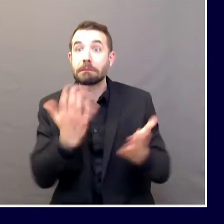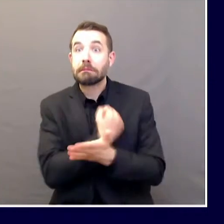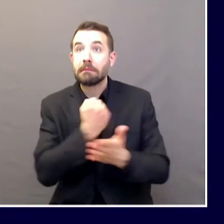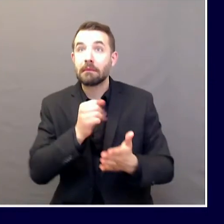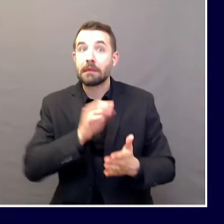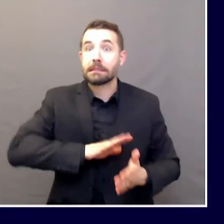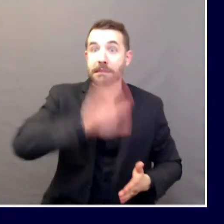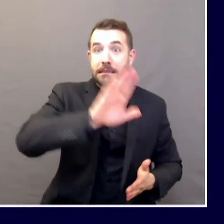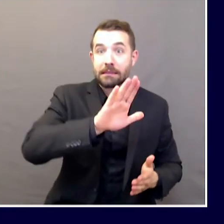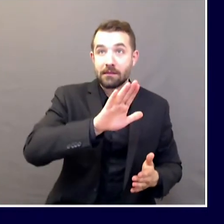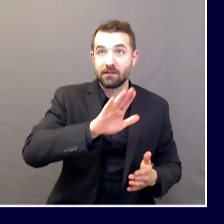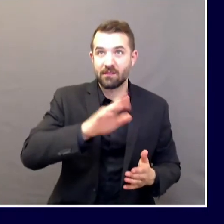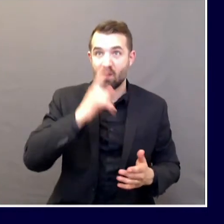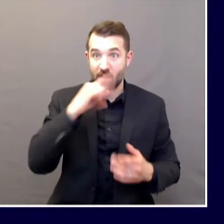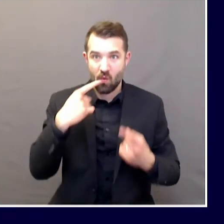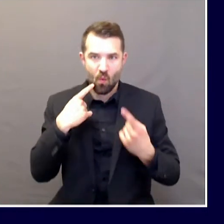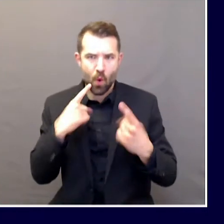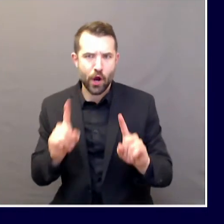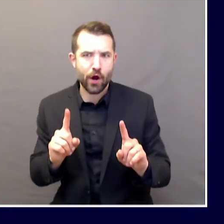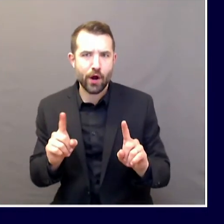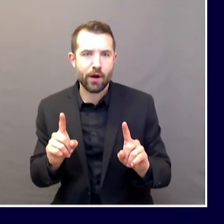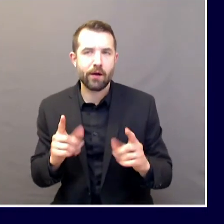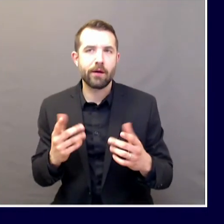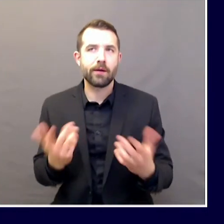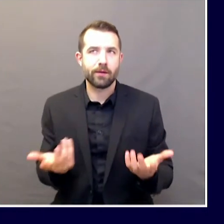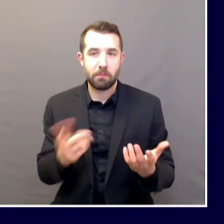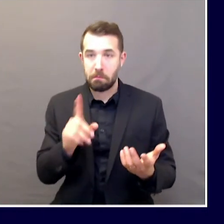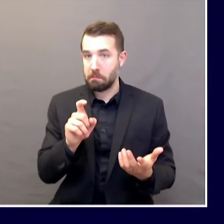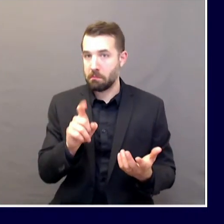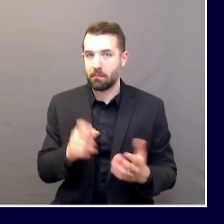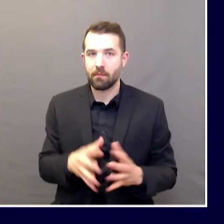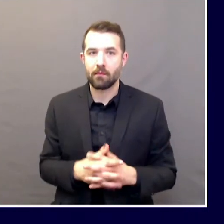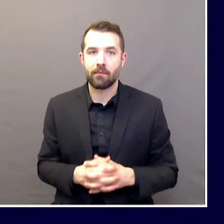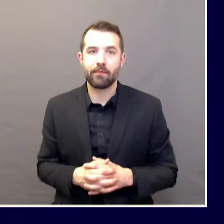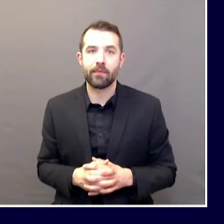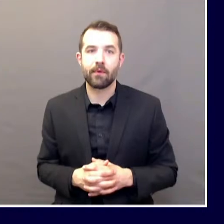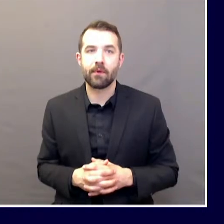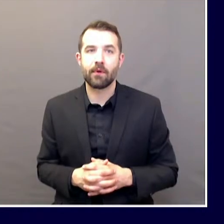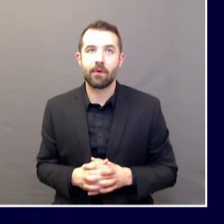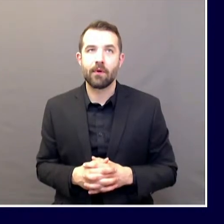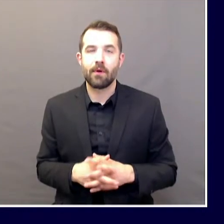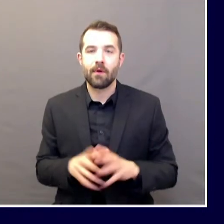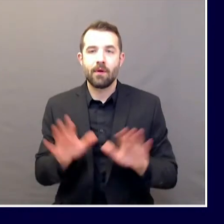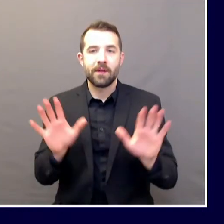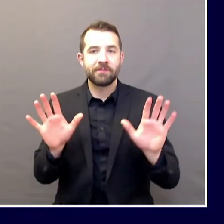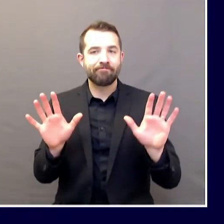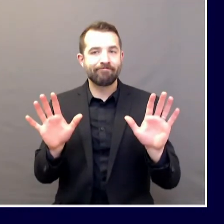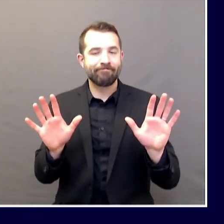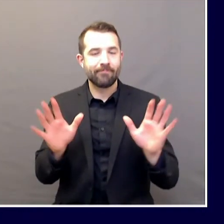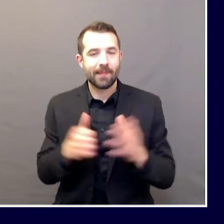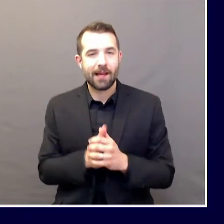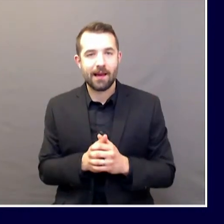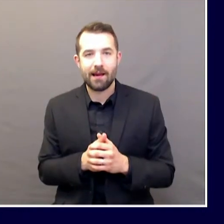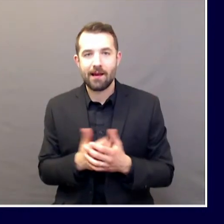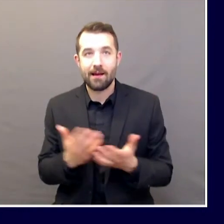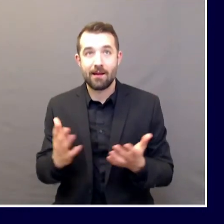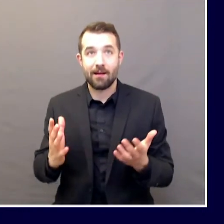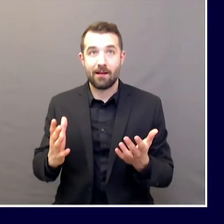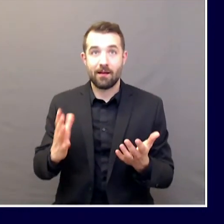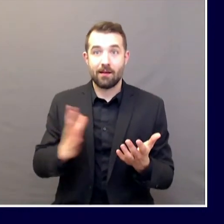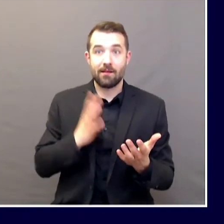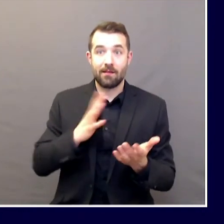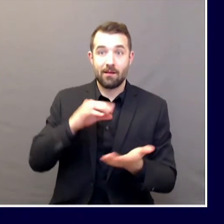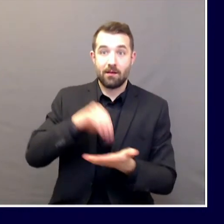with? So we have, there is nothing untoward about that practice at all. I just want to be clear, these aren't